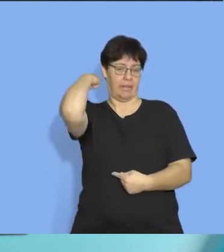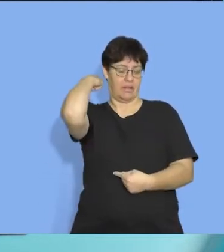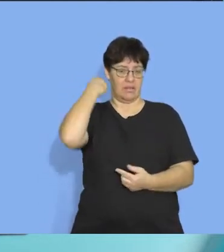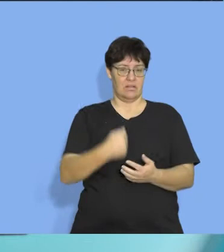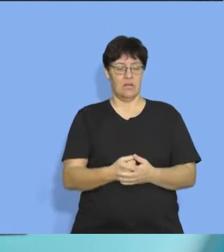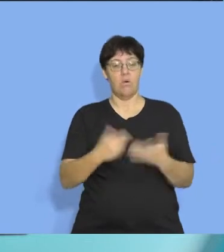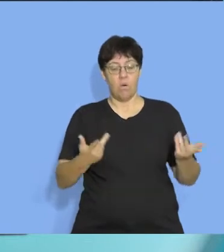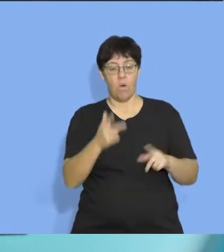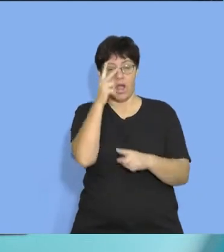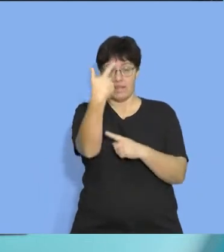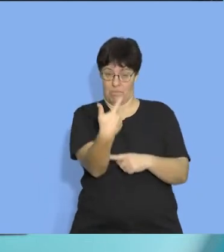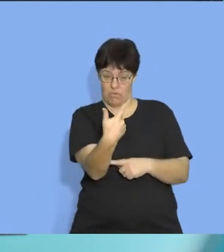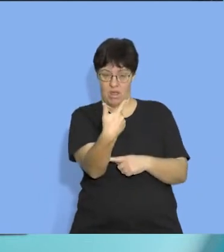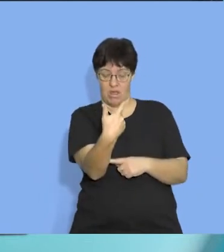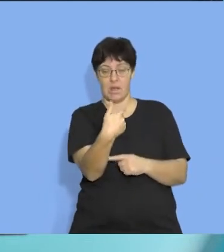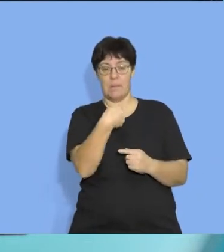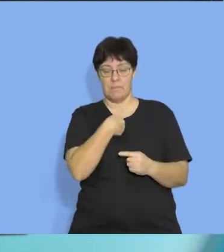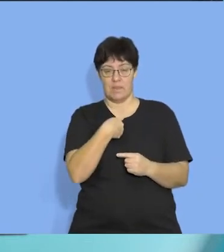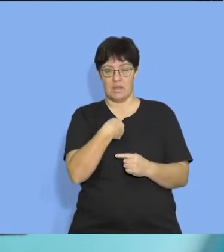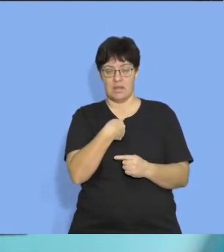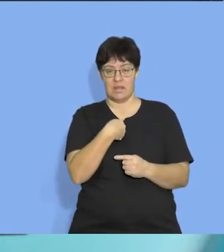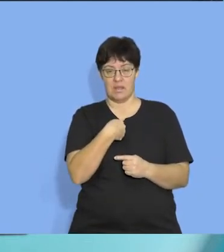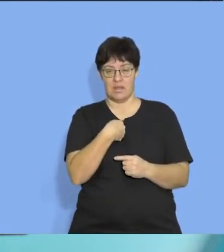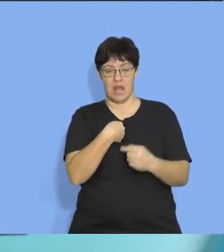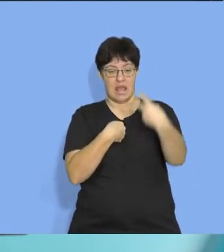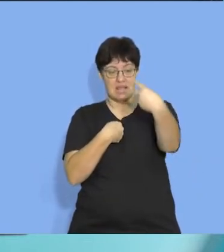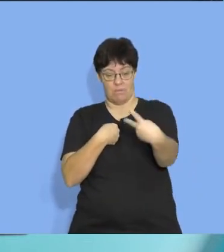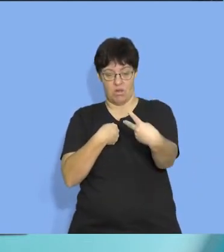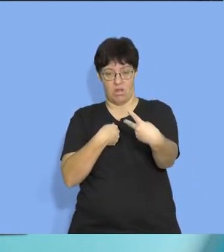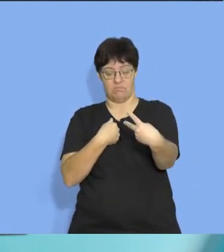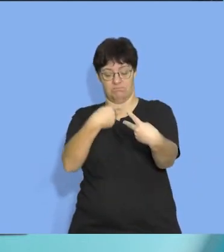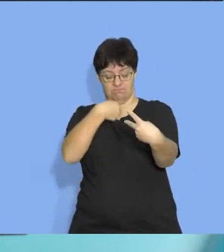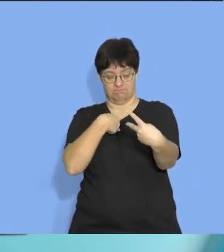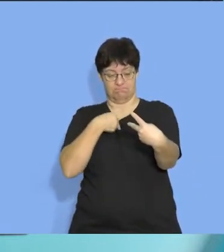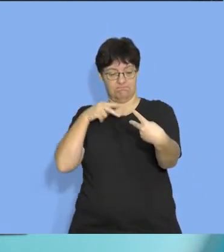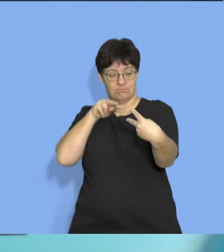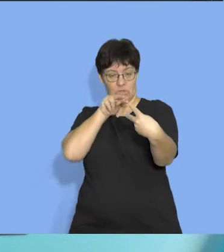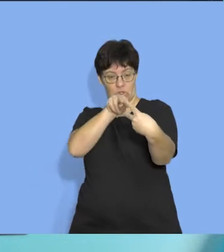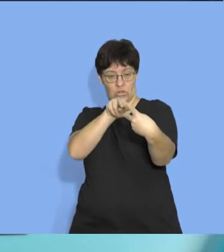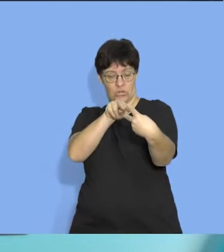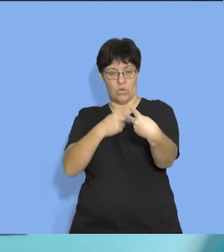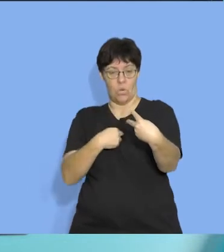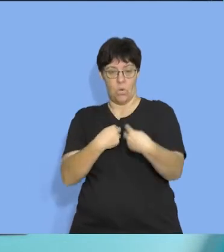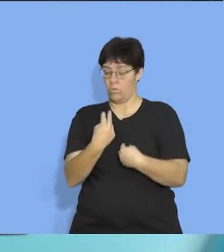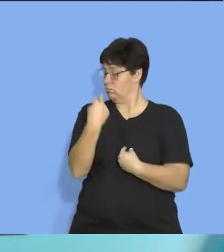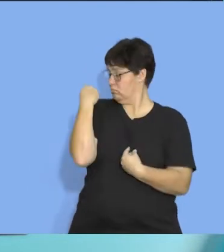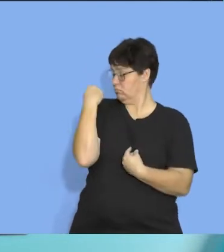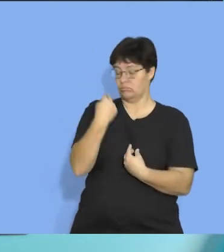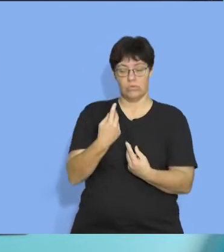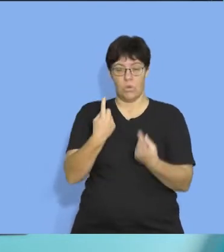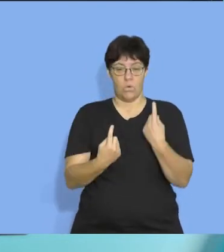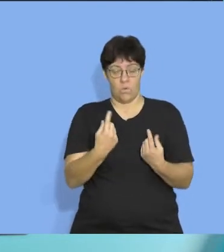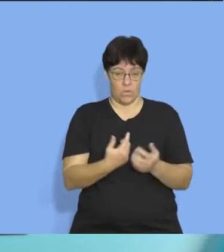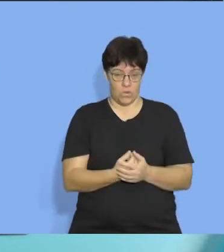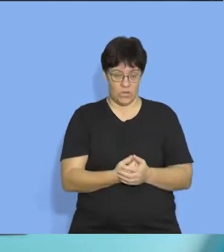me to the camera that's in front of me, I can either go, I'm the reference point, or the TV, the screen is the